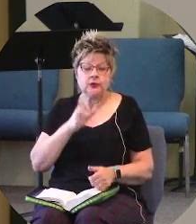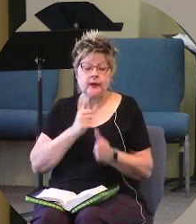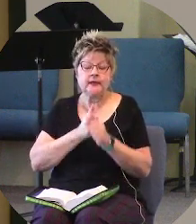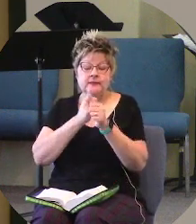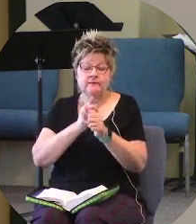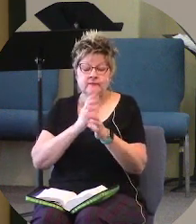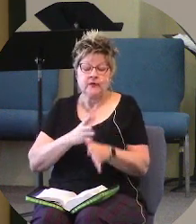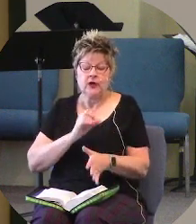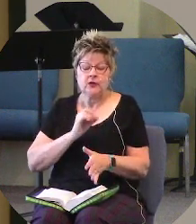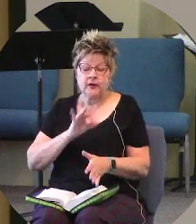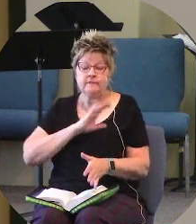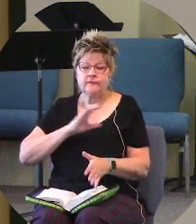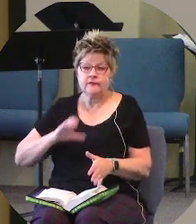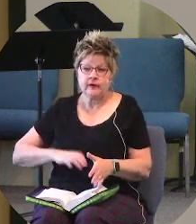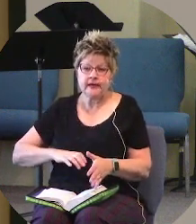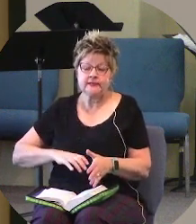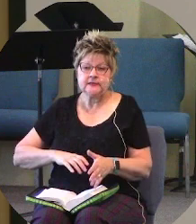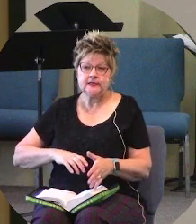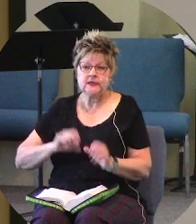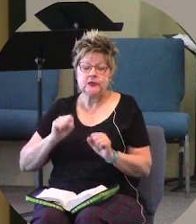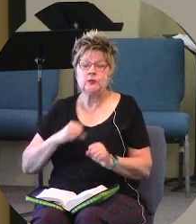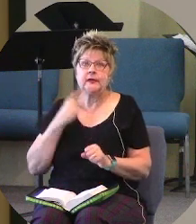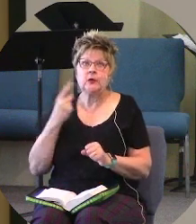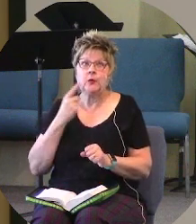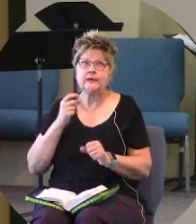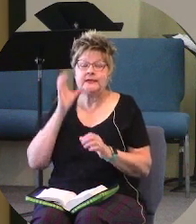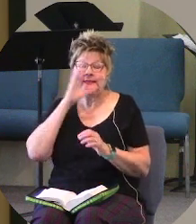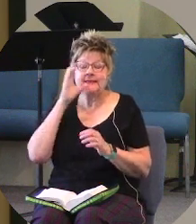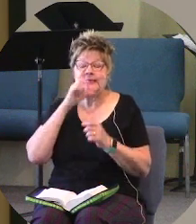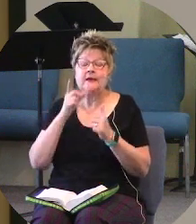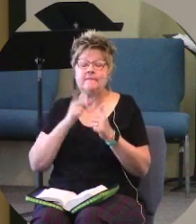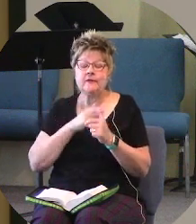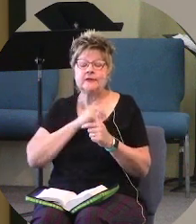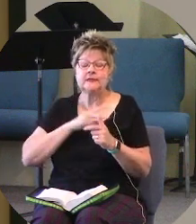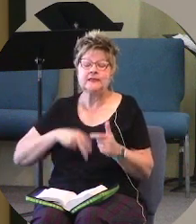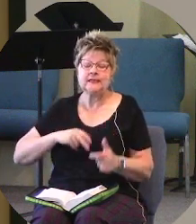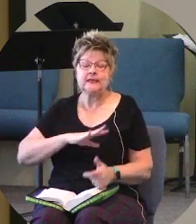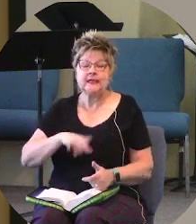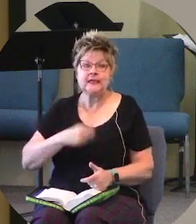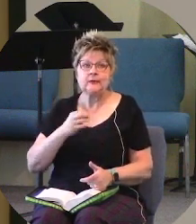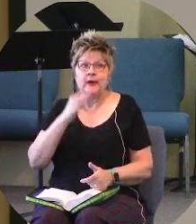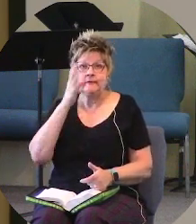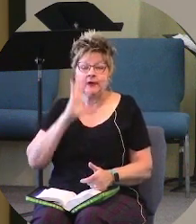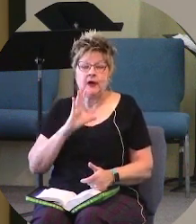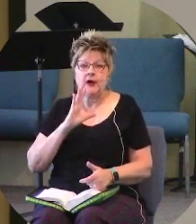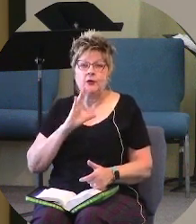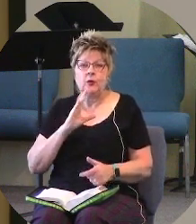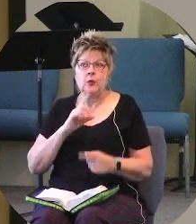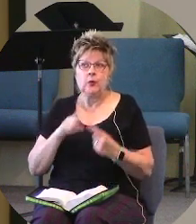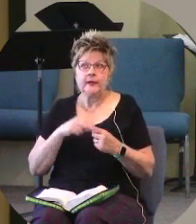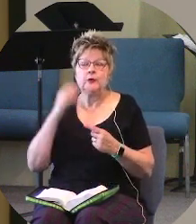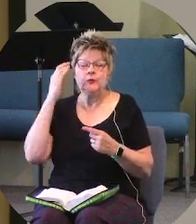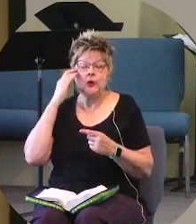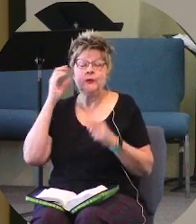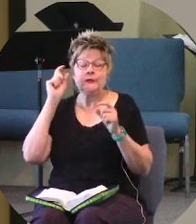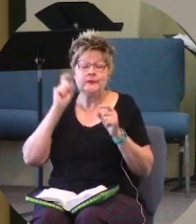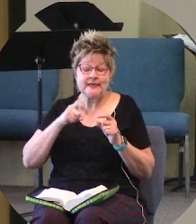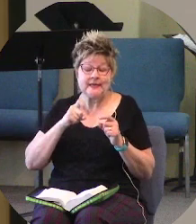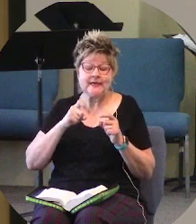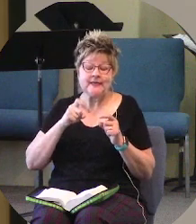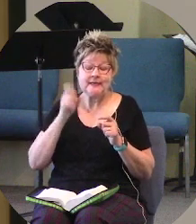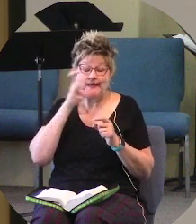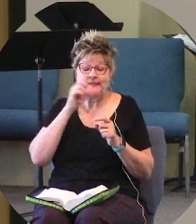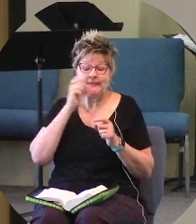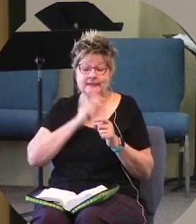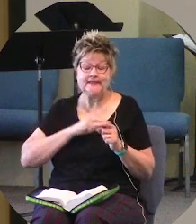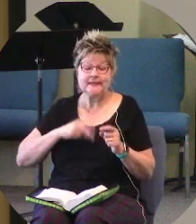follower of Christ, that you can only seek first the kingdom of God when you know you need to seek the kingdom of God. And the kingdom of God and the